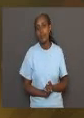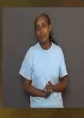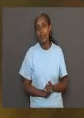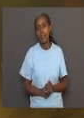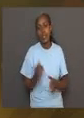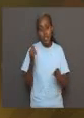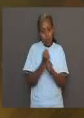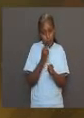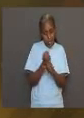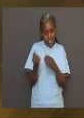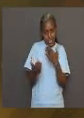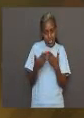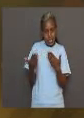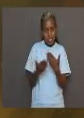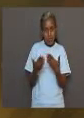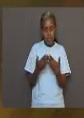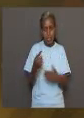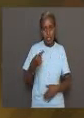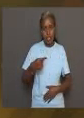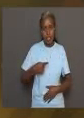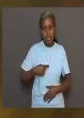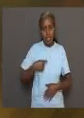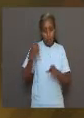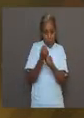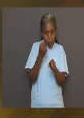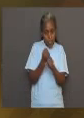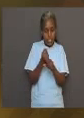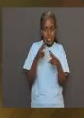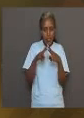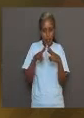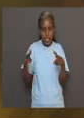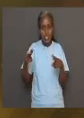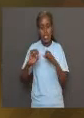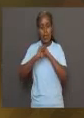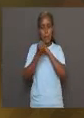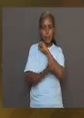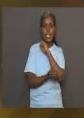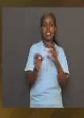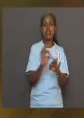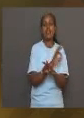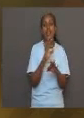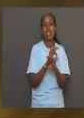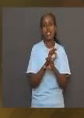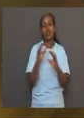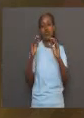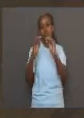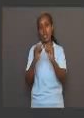To make it simpler, I will make it a very basic function to calculate.